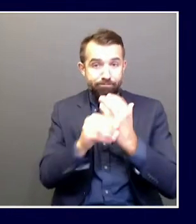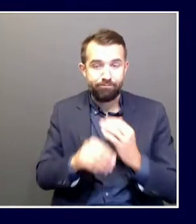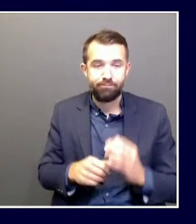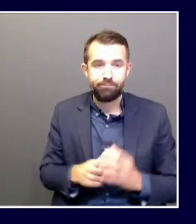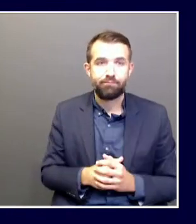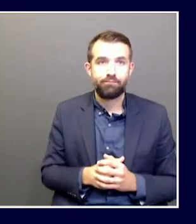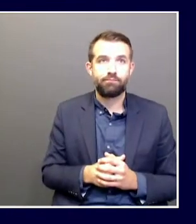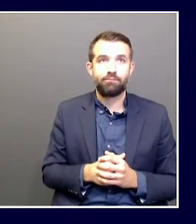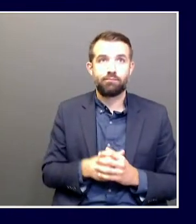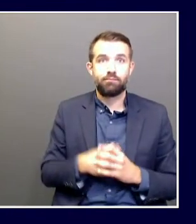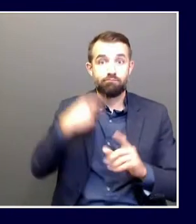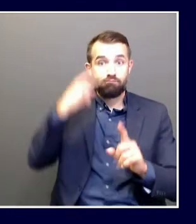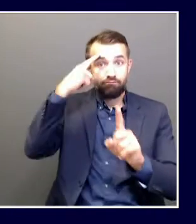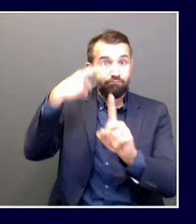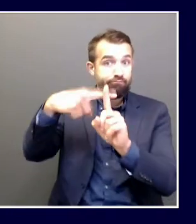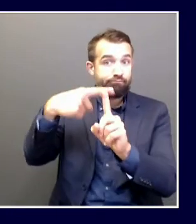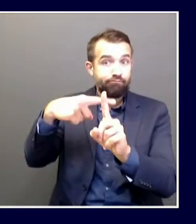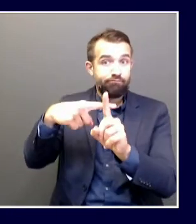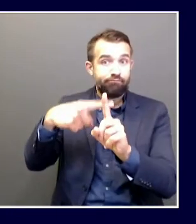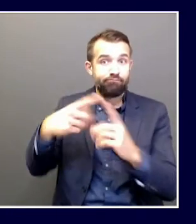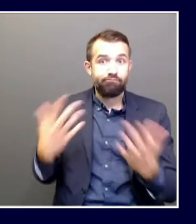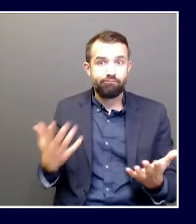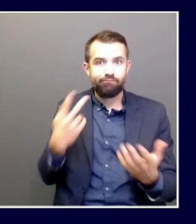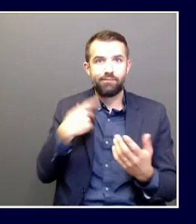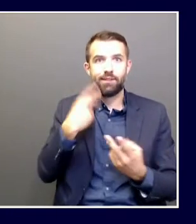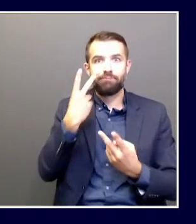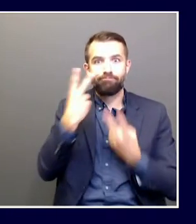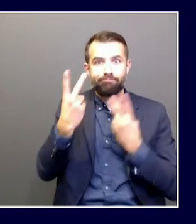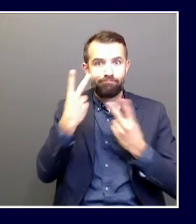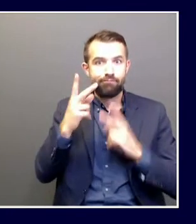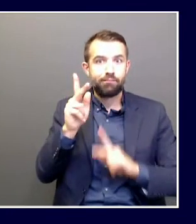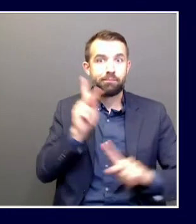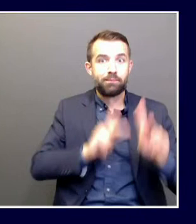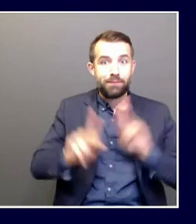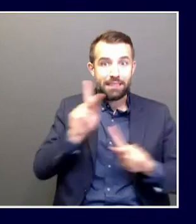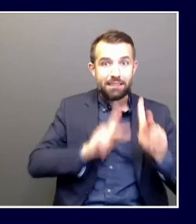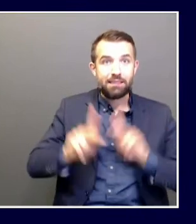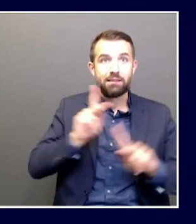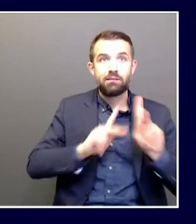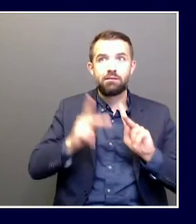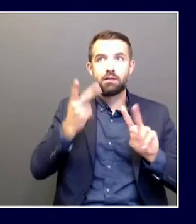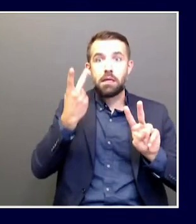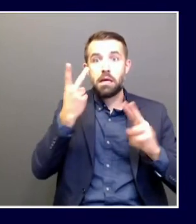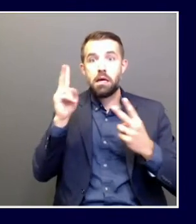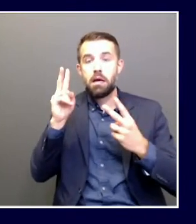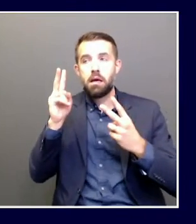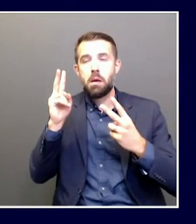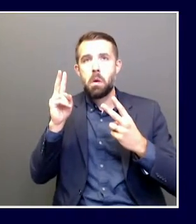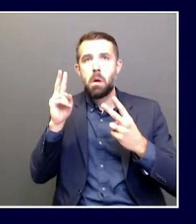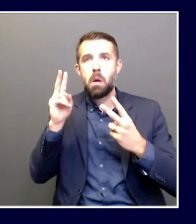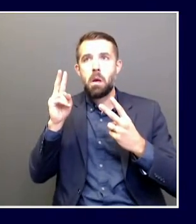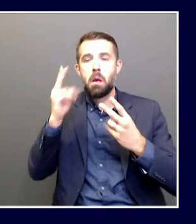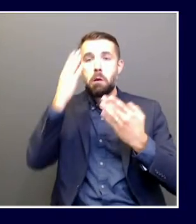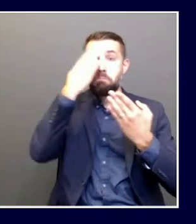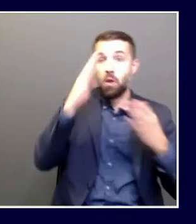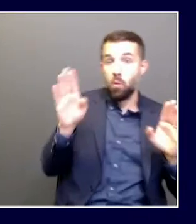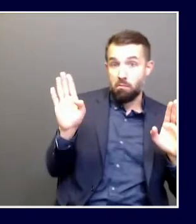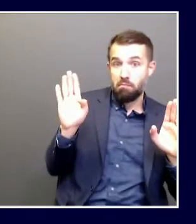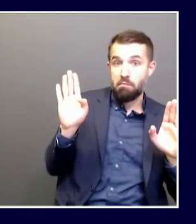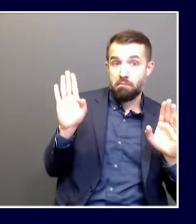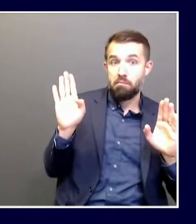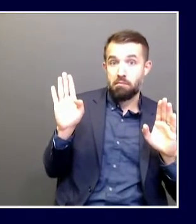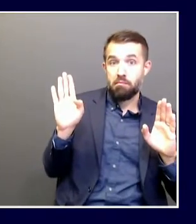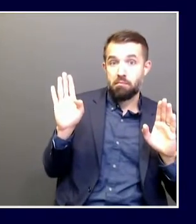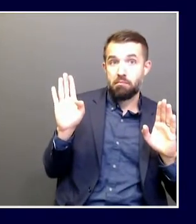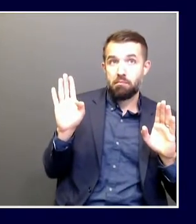that we have seen people do change their ideas. They change their identities. People do evolve. This is not like a barrier,